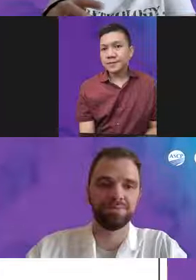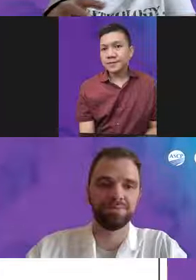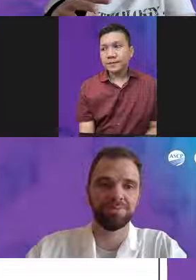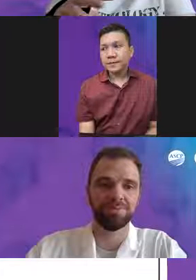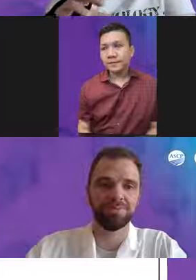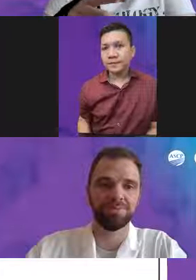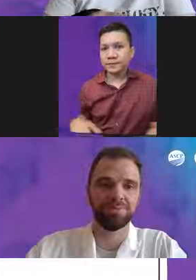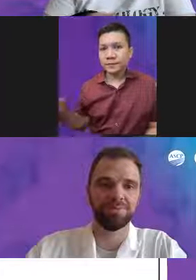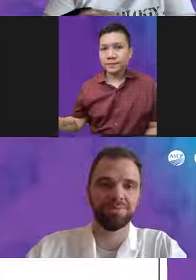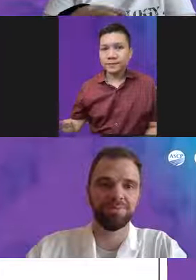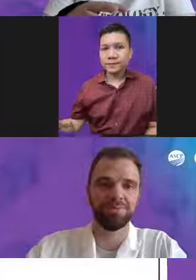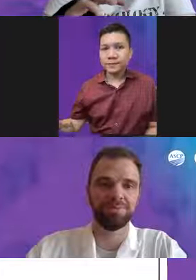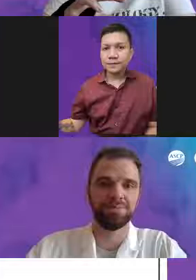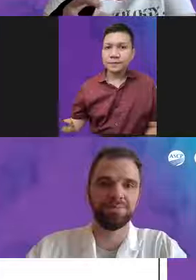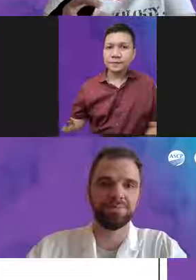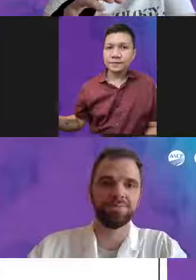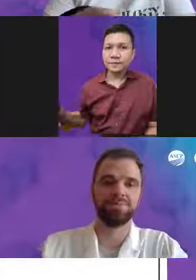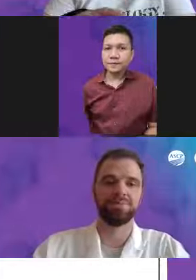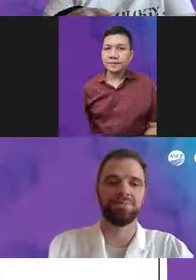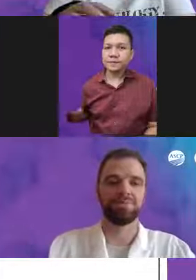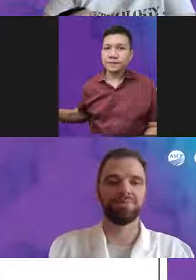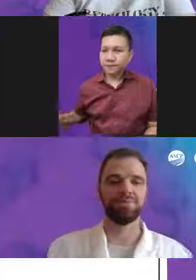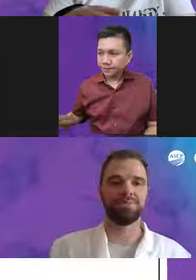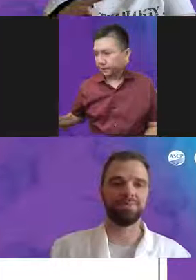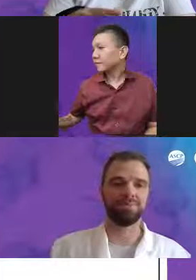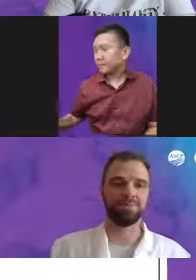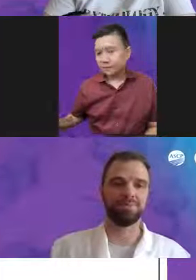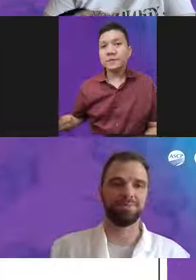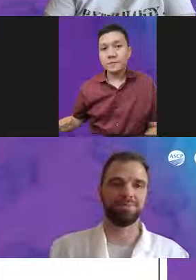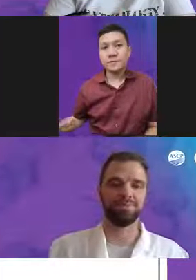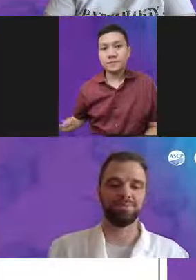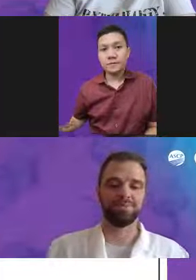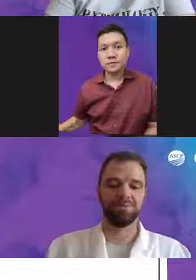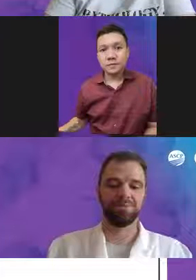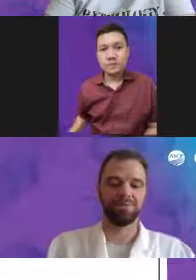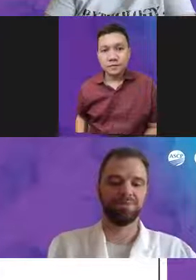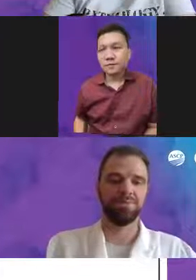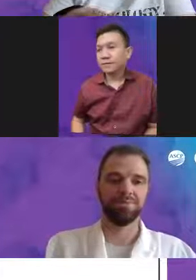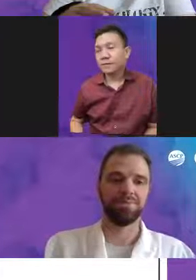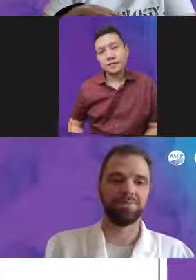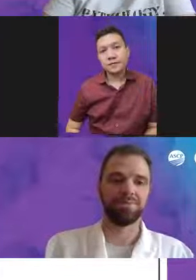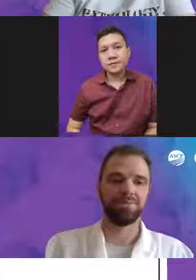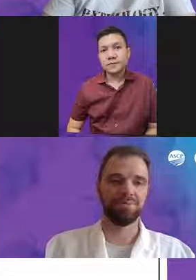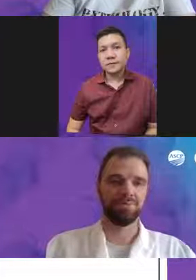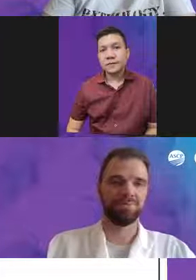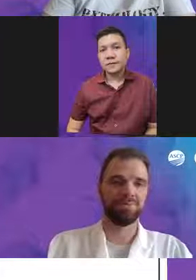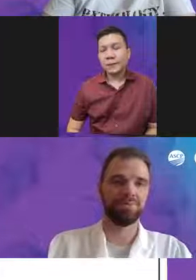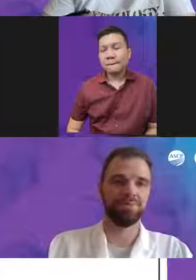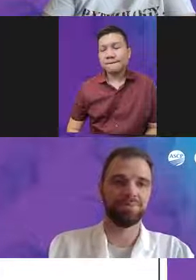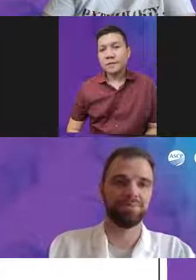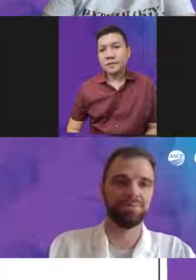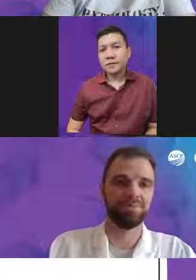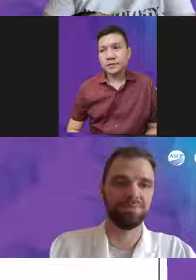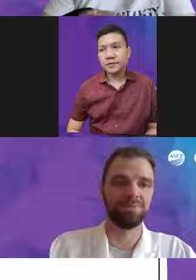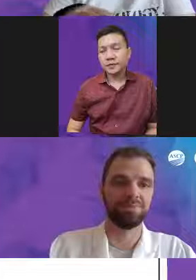are this very metabolically active area of the bone marrow where the red cells are